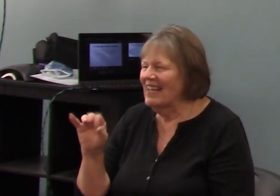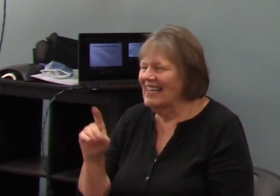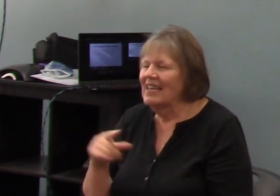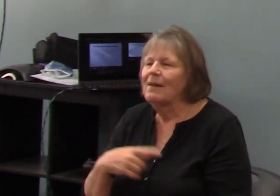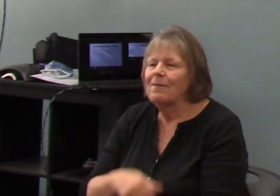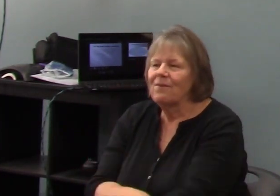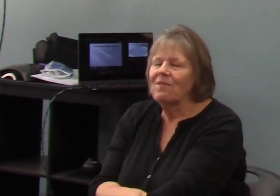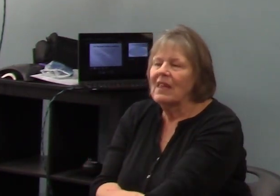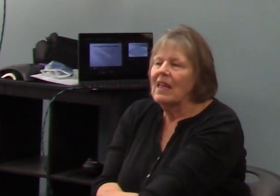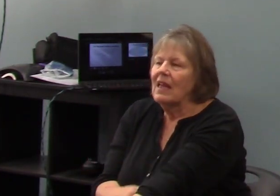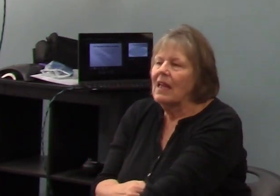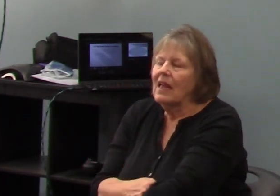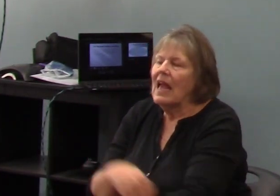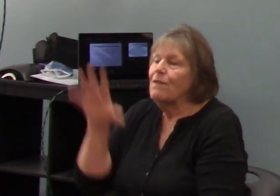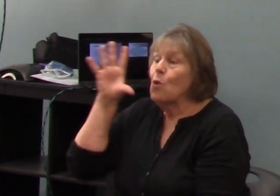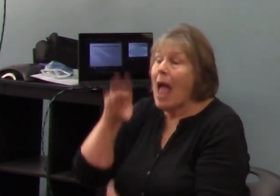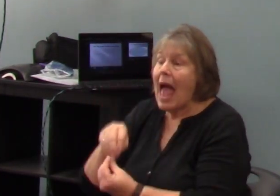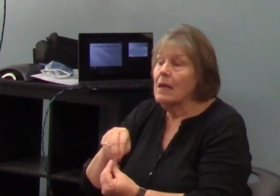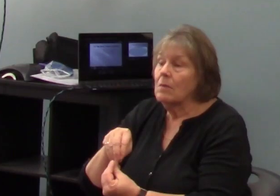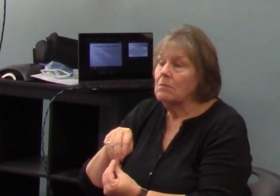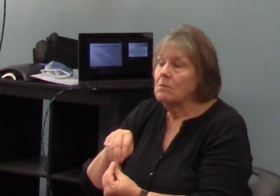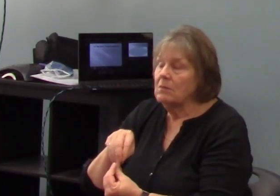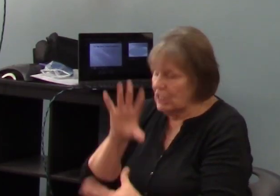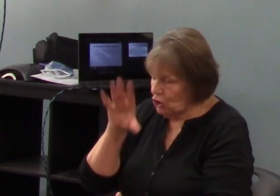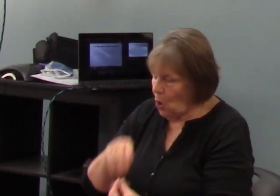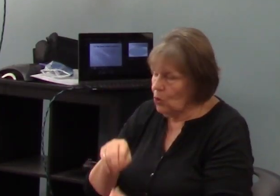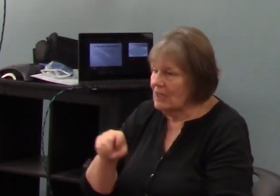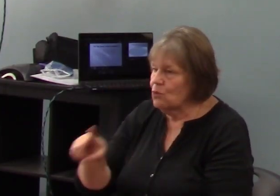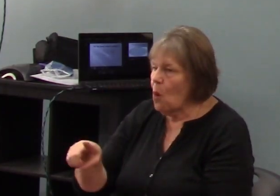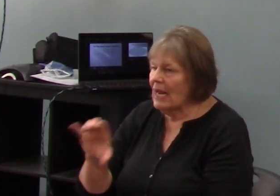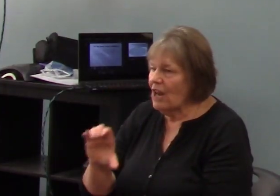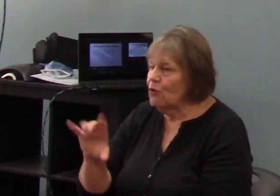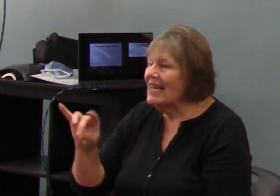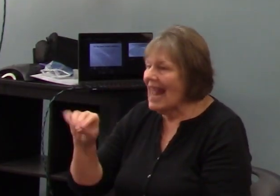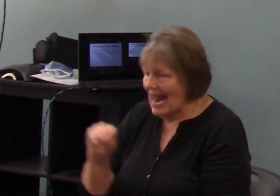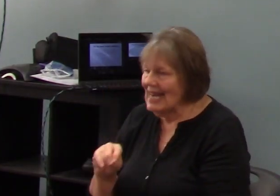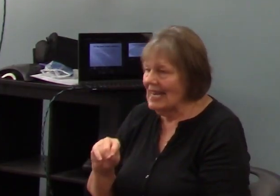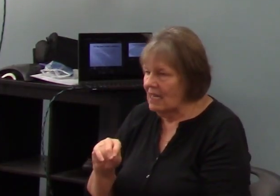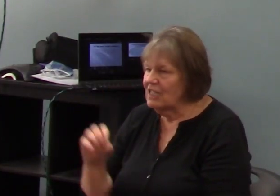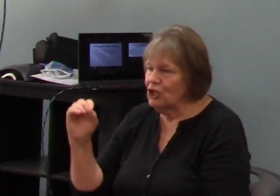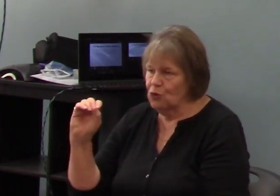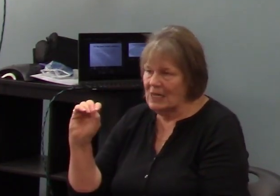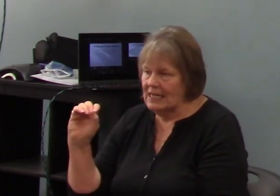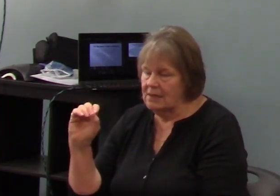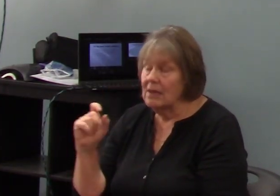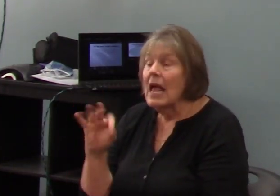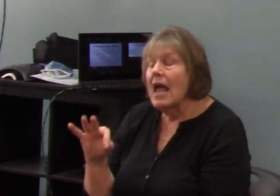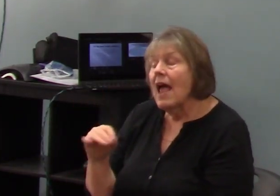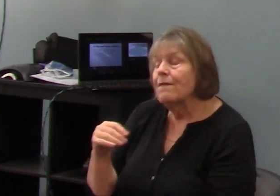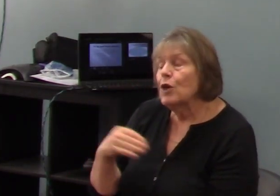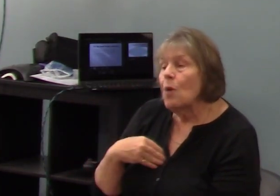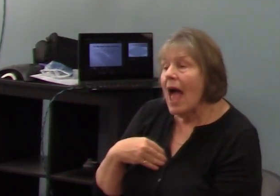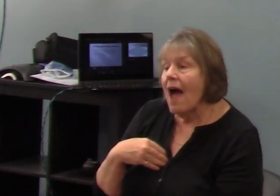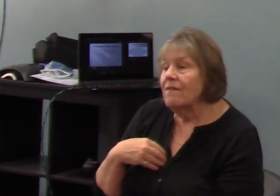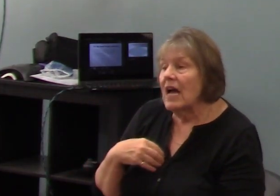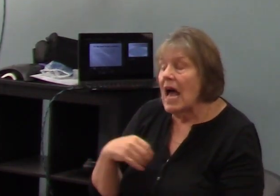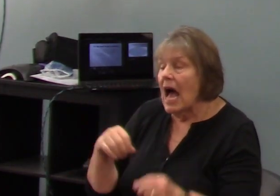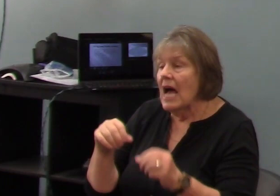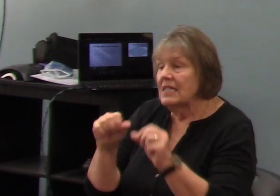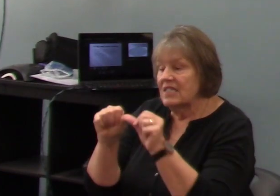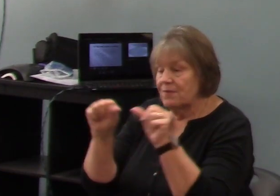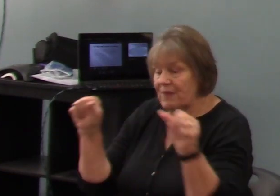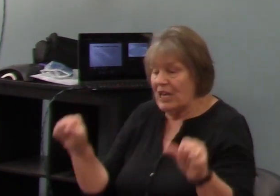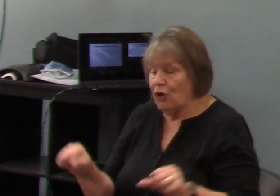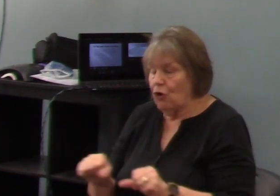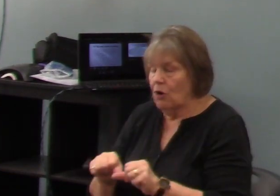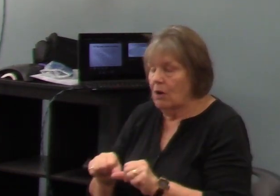up any triangle, you add them all up, it equals 180. If you have a sphere and you draw a triangle, actually doesn't